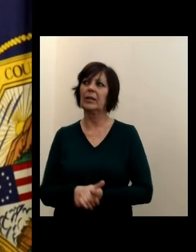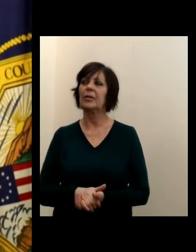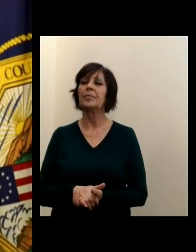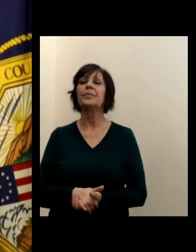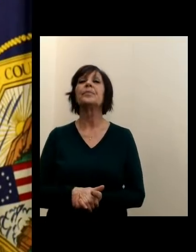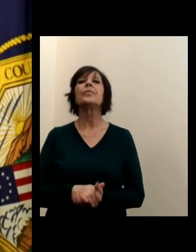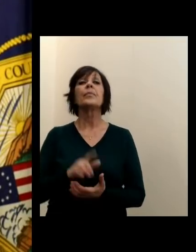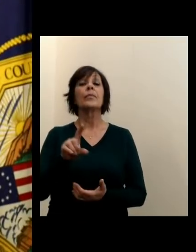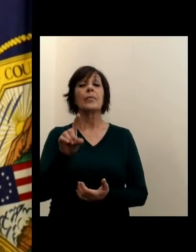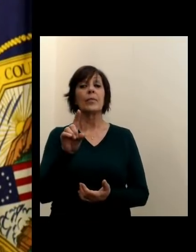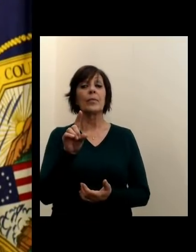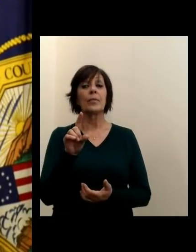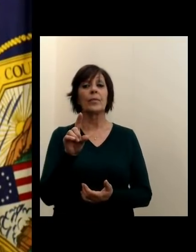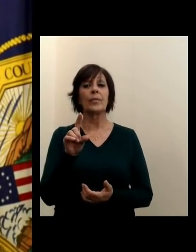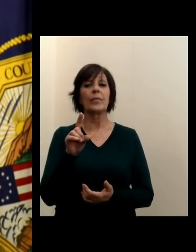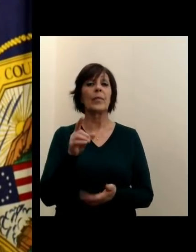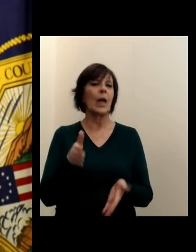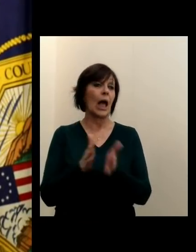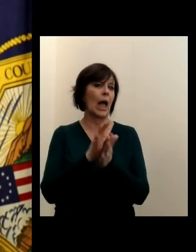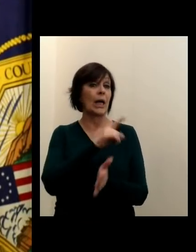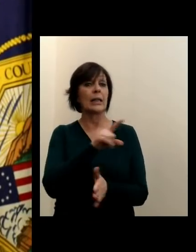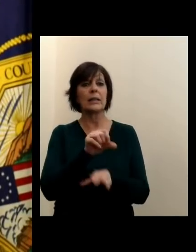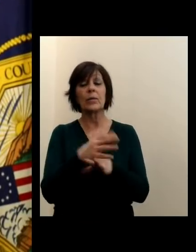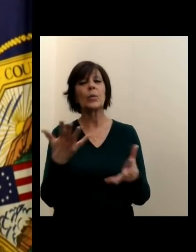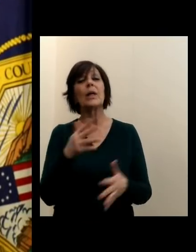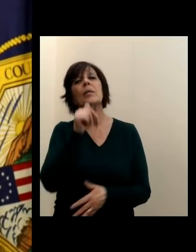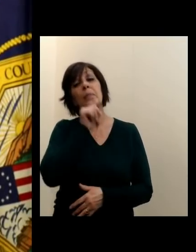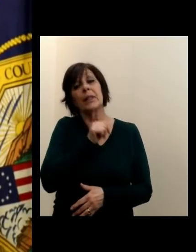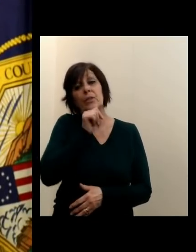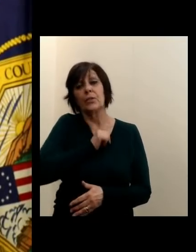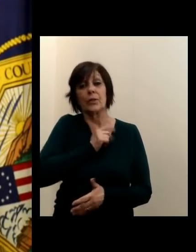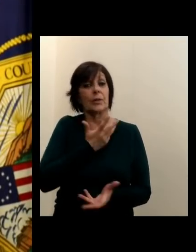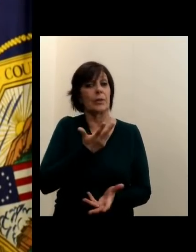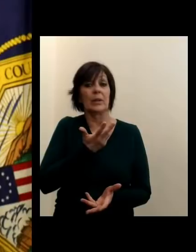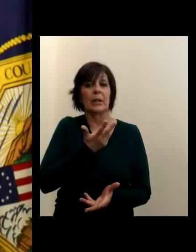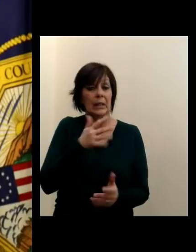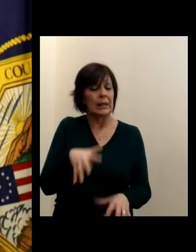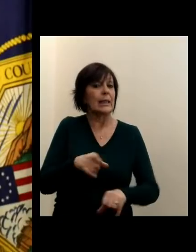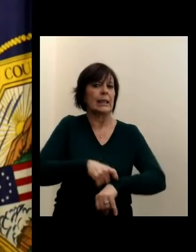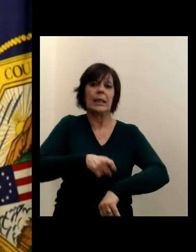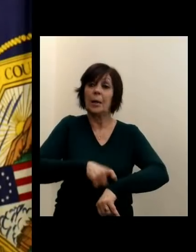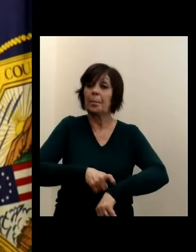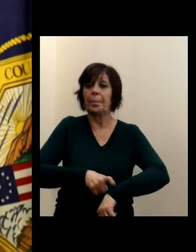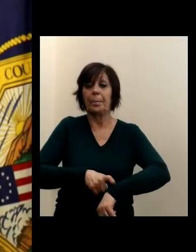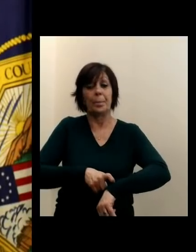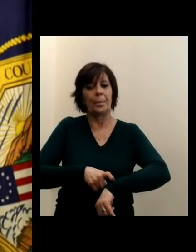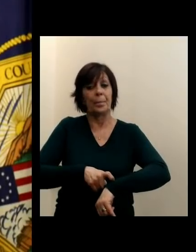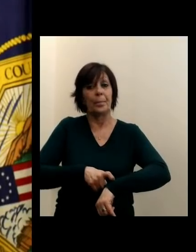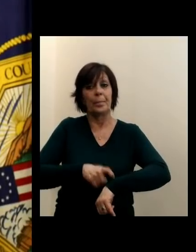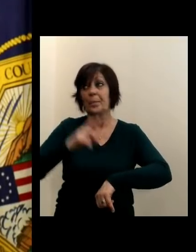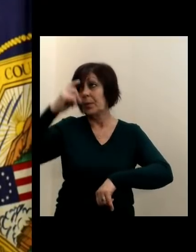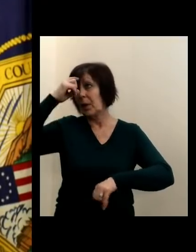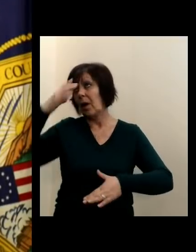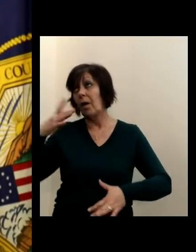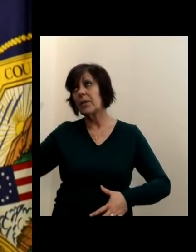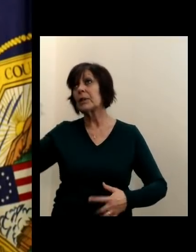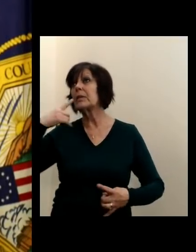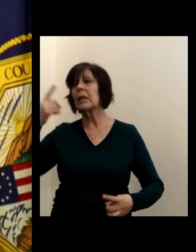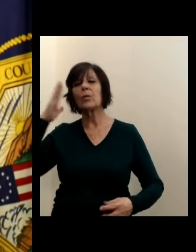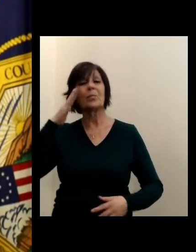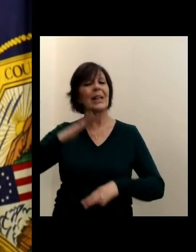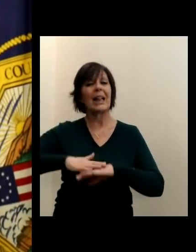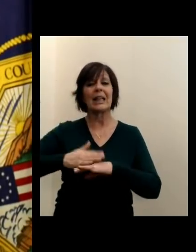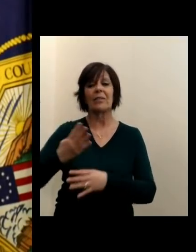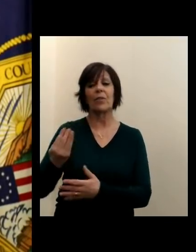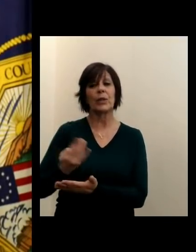Well, regarding the first one, I just ask patience on the public's part. It's going to take some time. As the governor and the state announced, it'll be at least 14